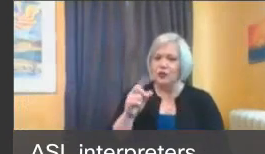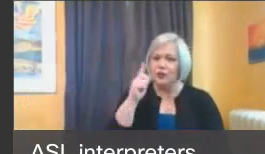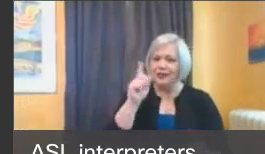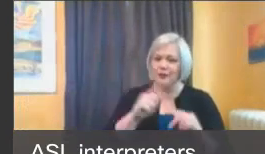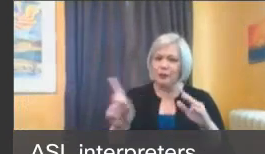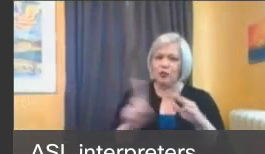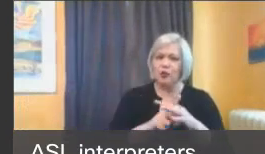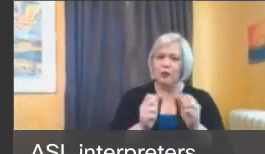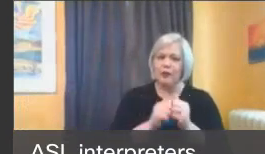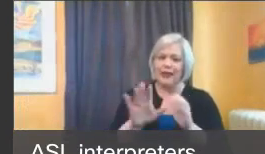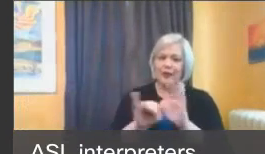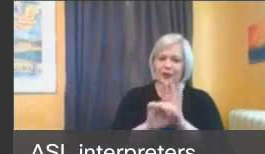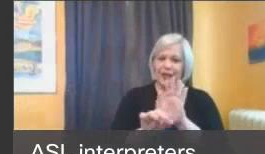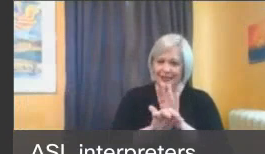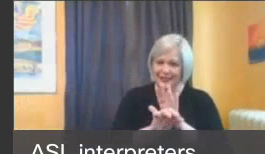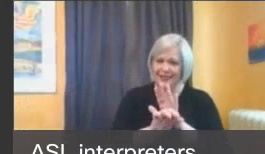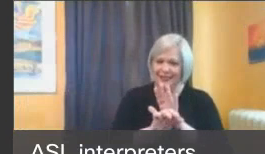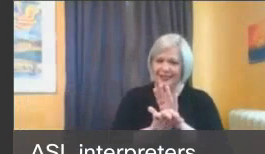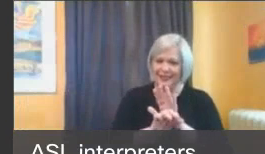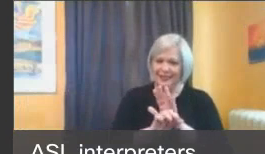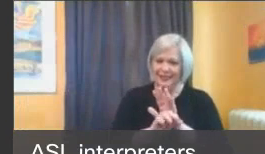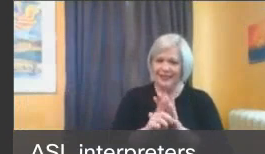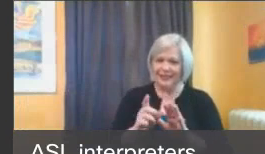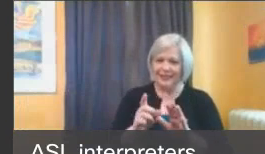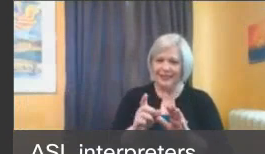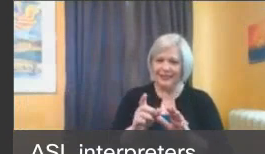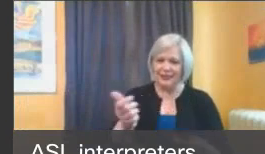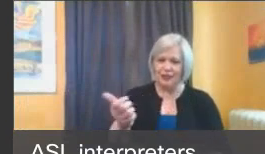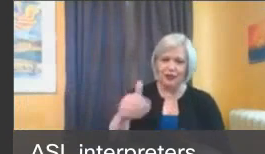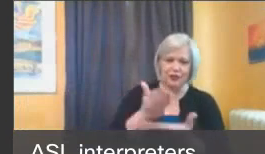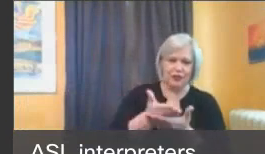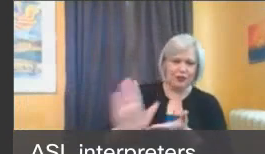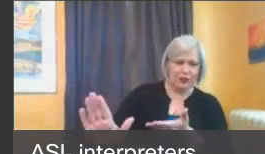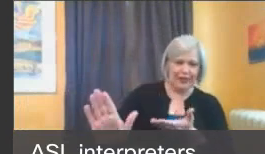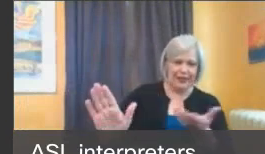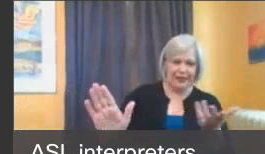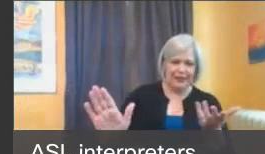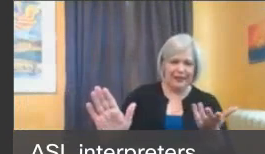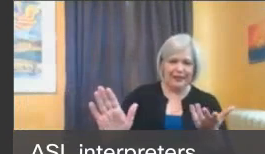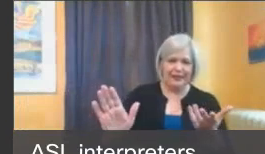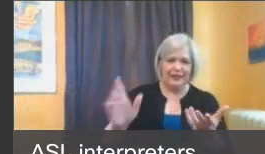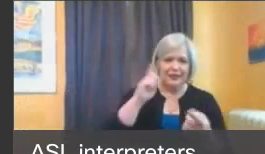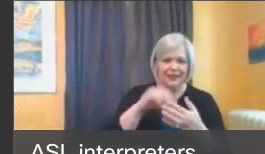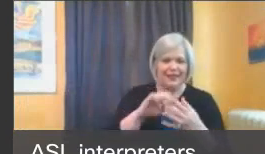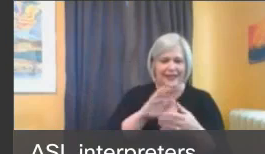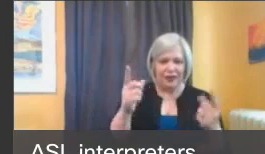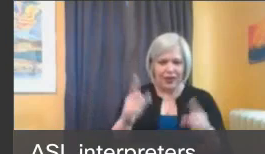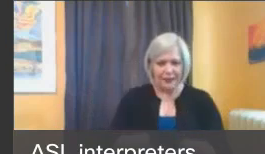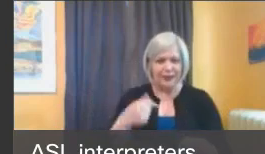their ID and are turned away. I mean, that happens. I mean, to say that never happens, it's, if you